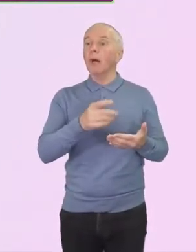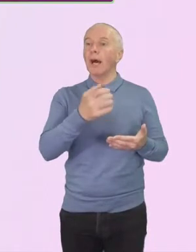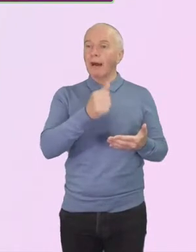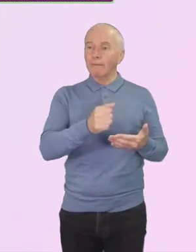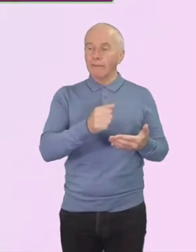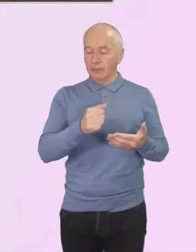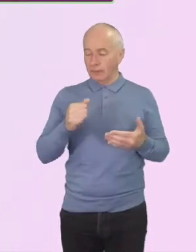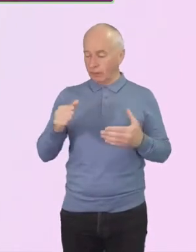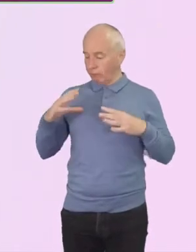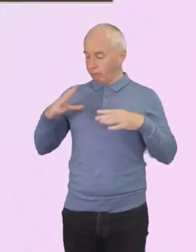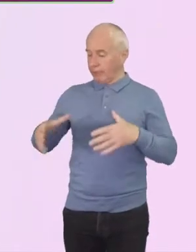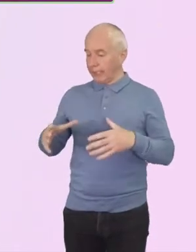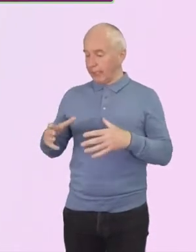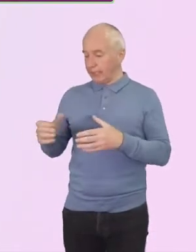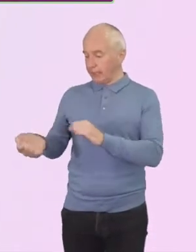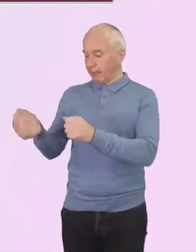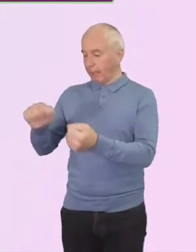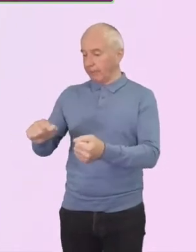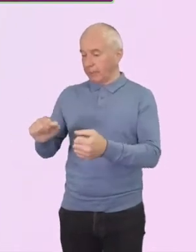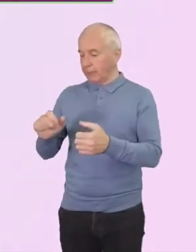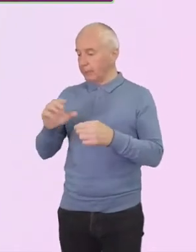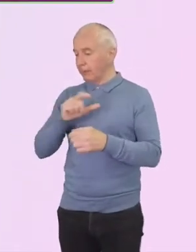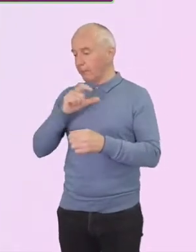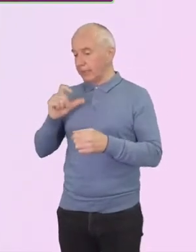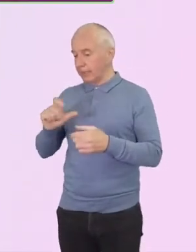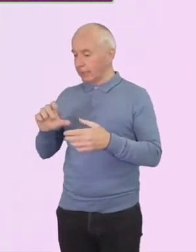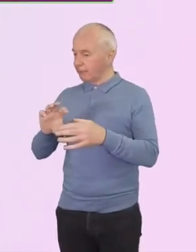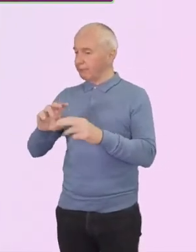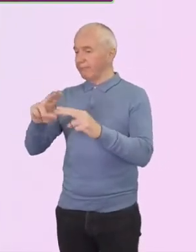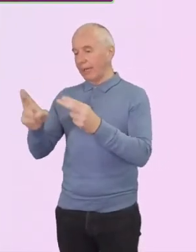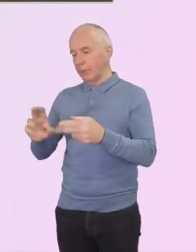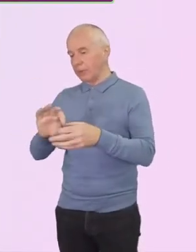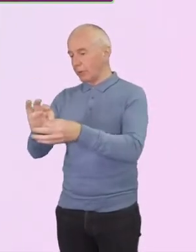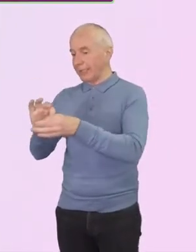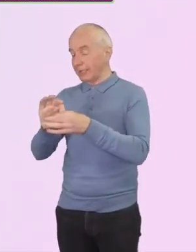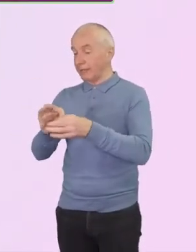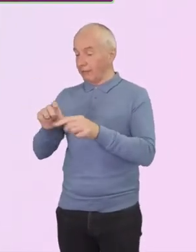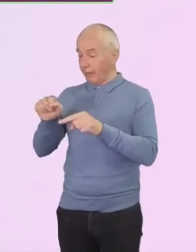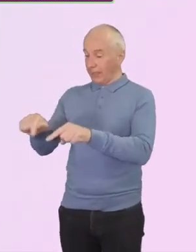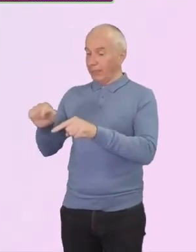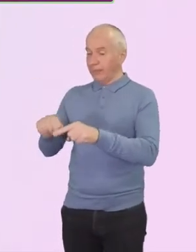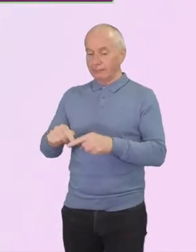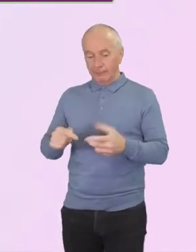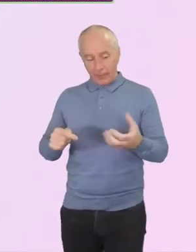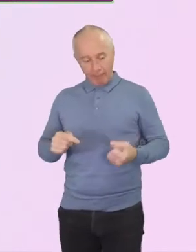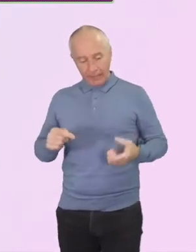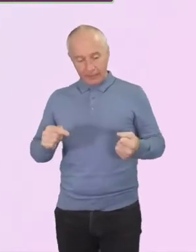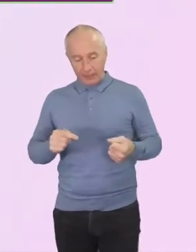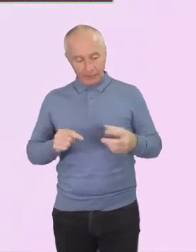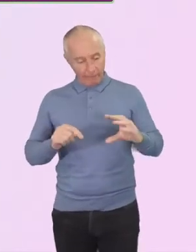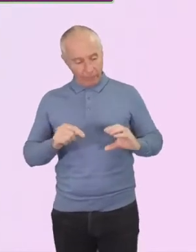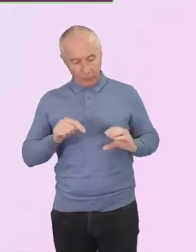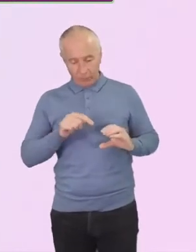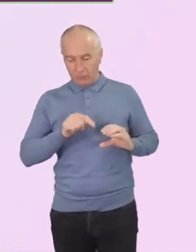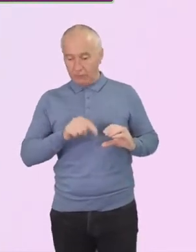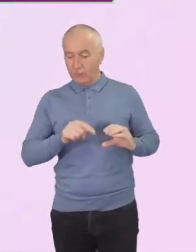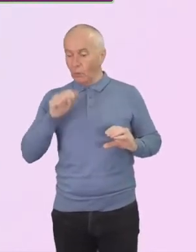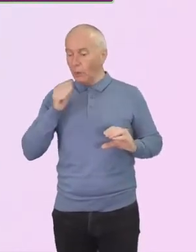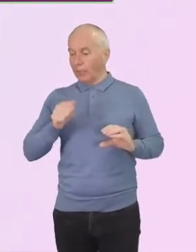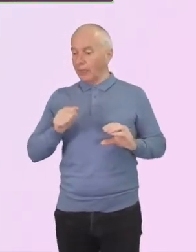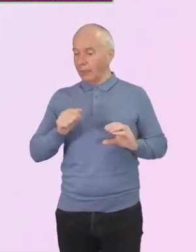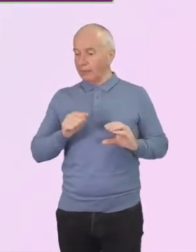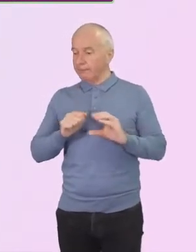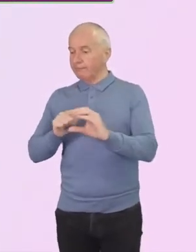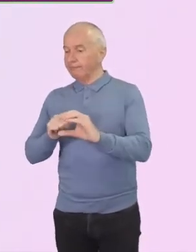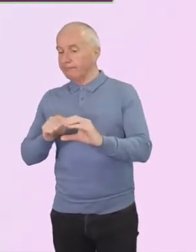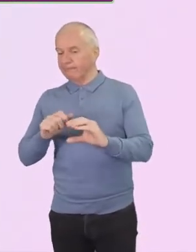Baptist Minister's Housing Organization for the pension fund family solution, which will be repaid in the long term